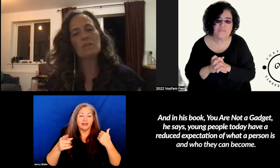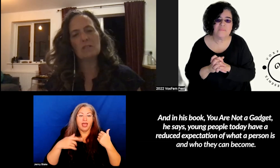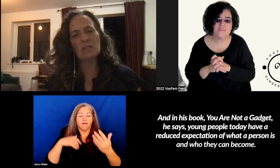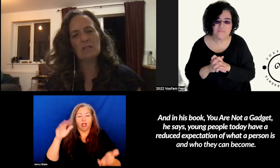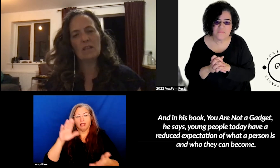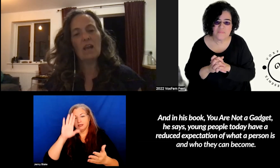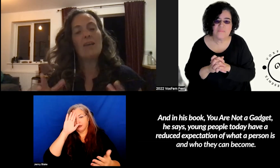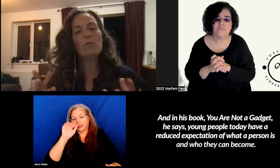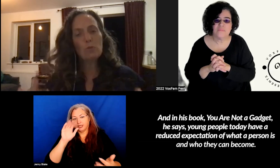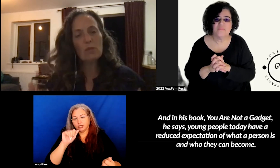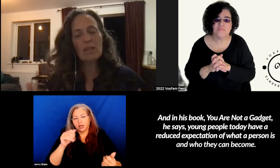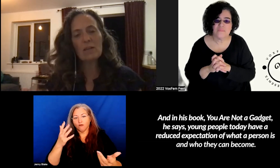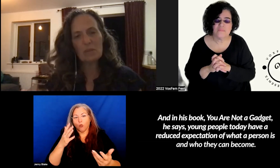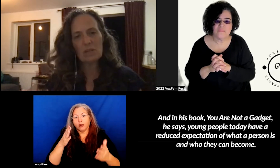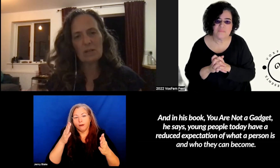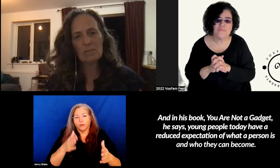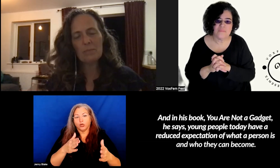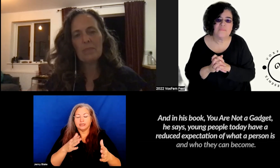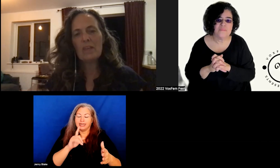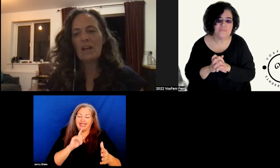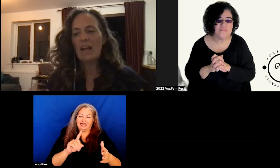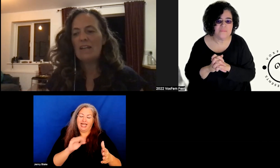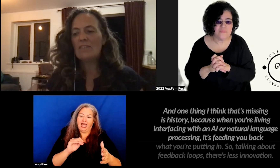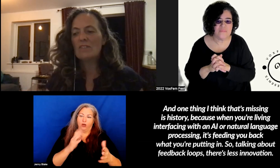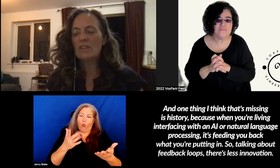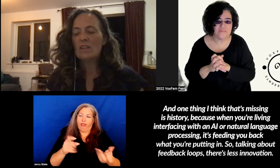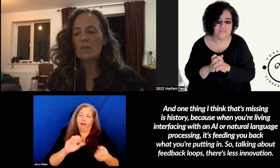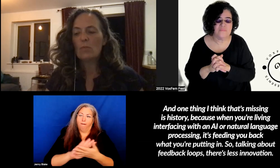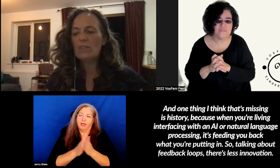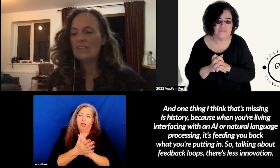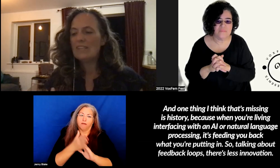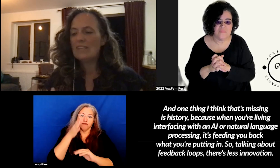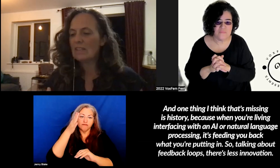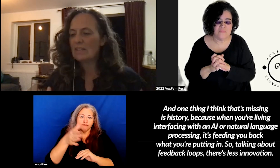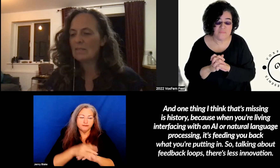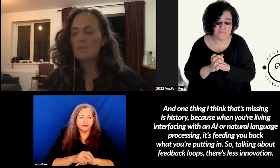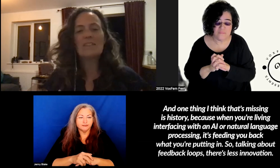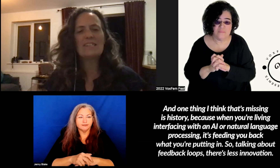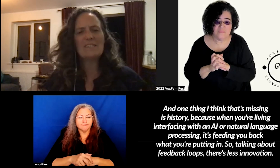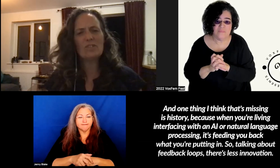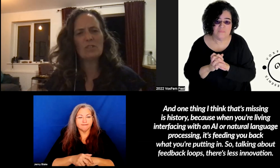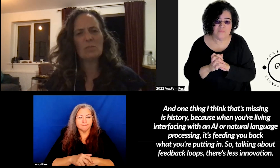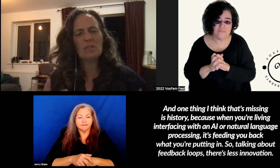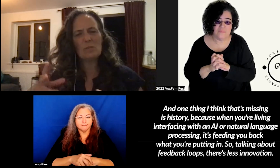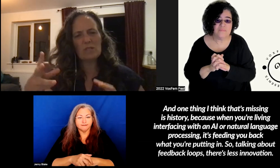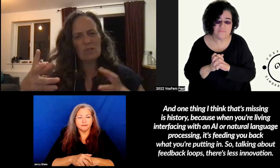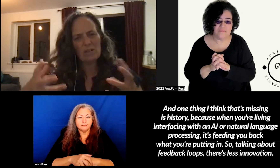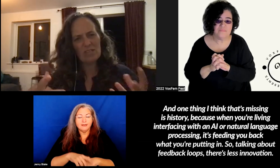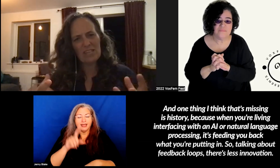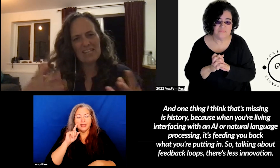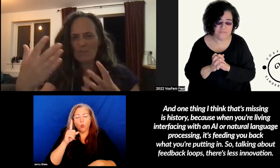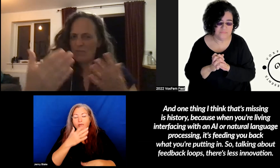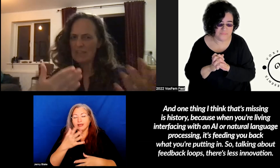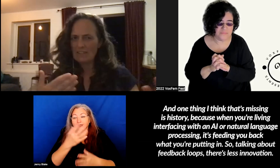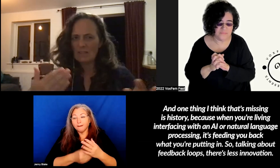a person is and who they can become. And one thing I think that's missing is history, because when you're